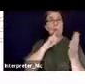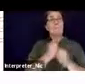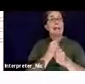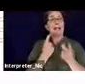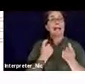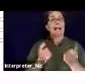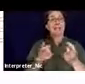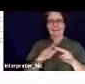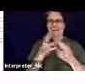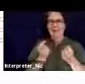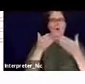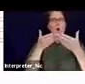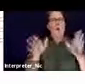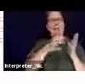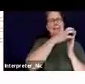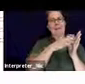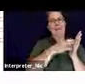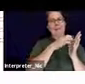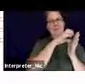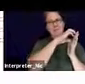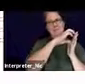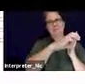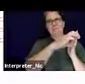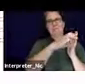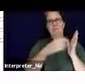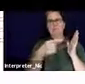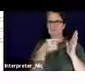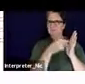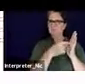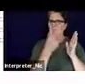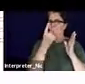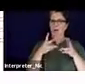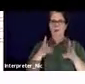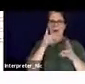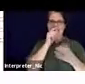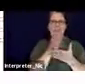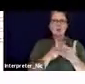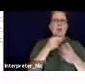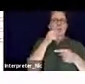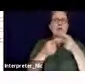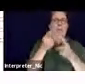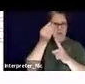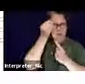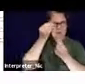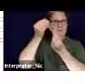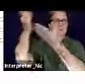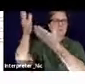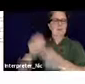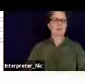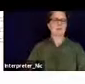it easier. And individuals need to find a way to share this information, because for most of us, our disability isn't going to go away.